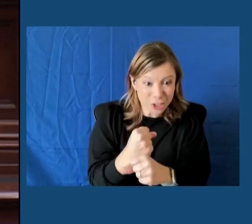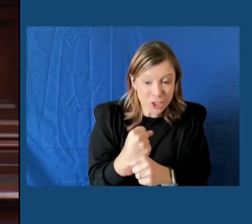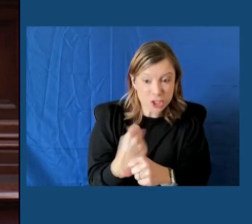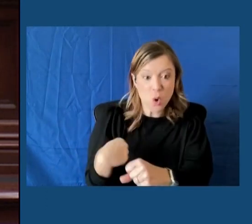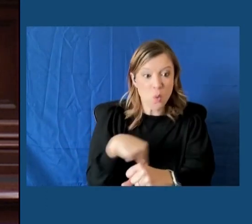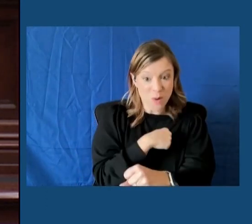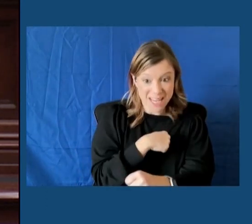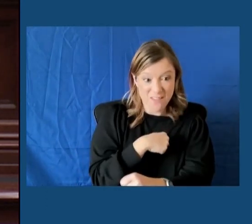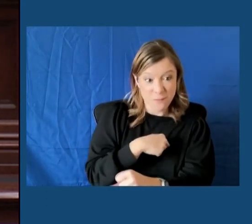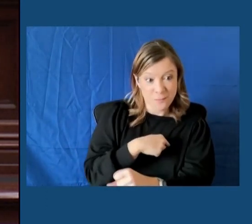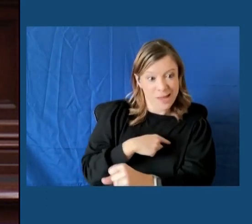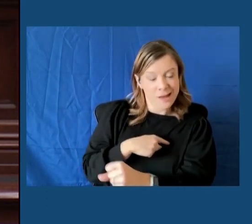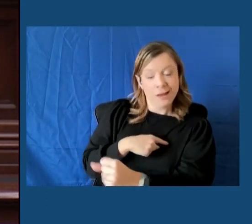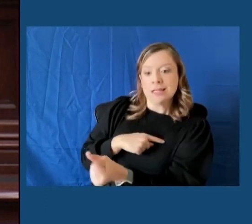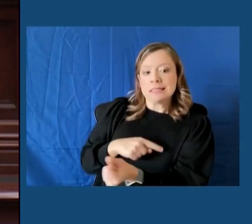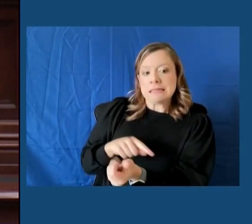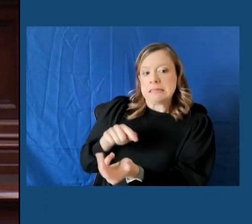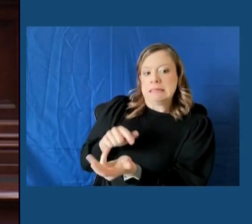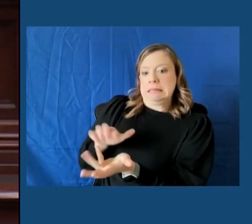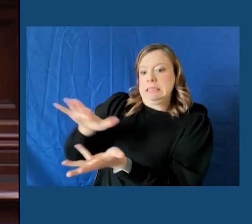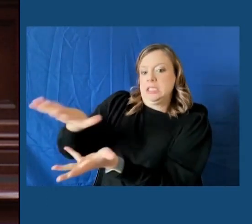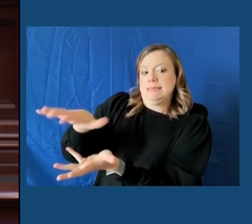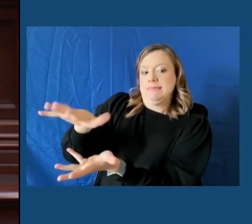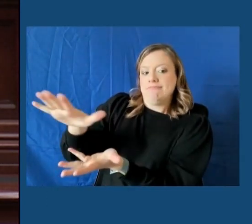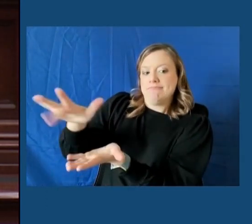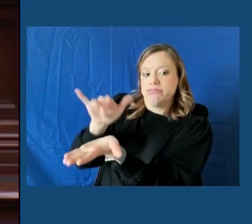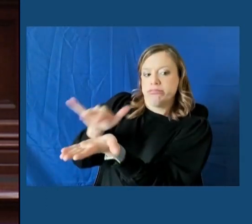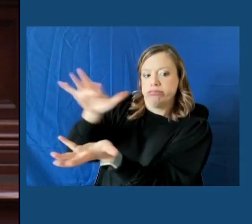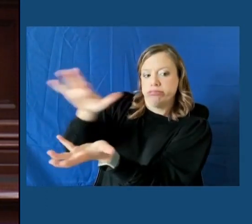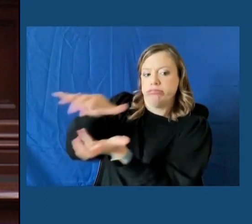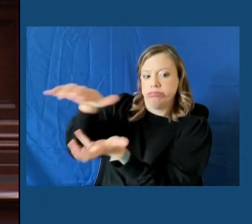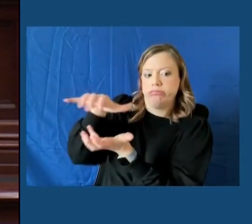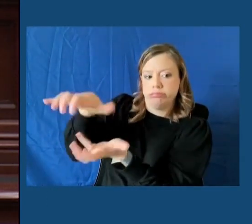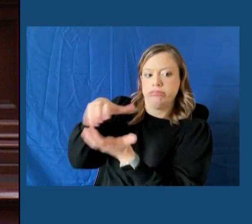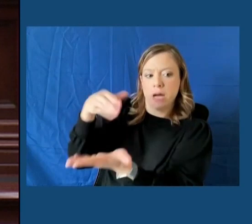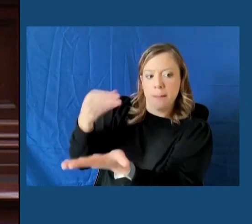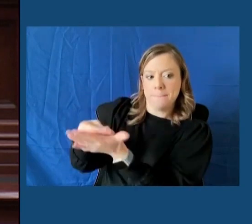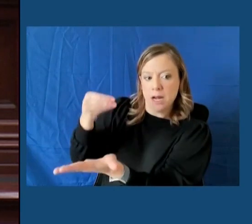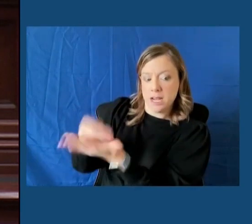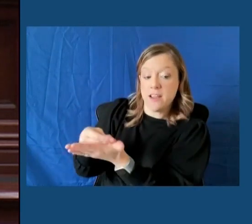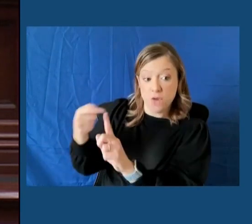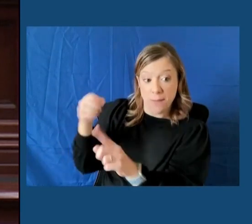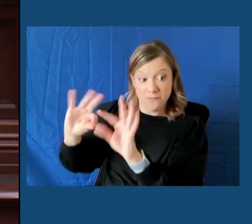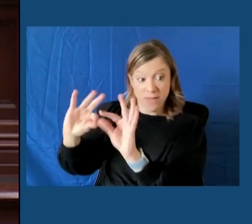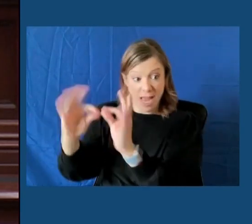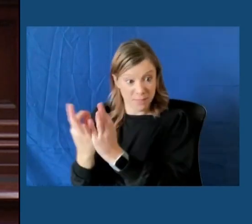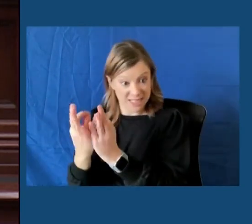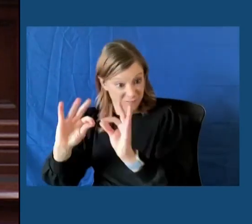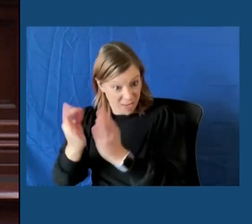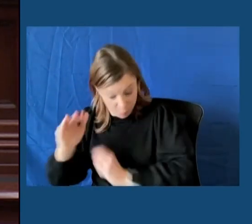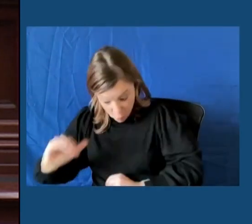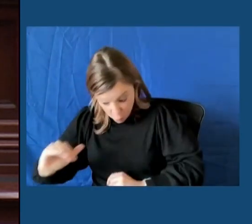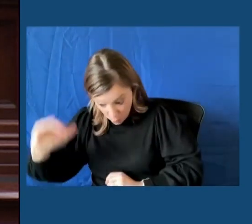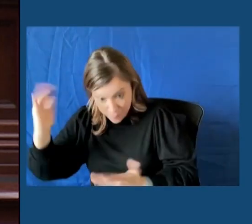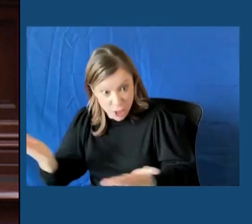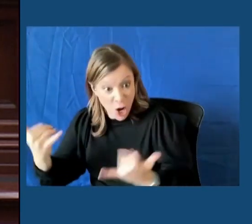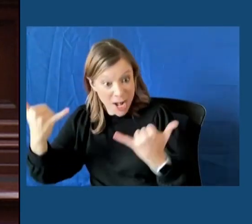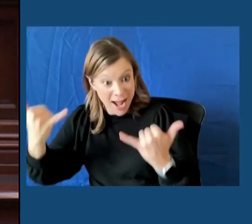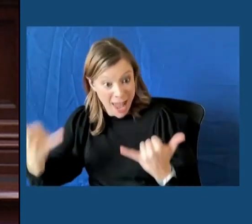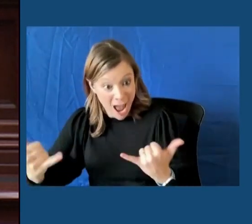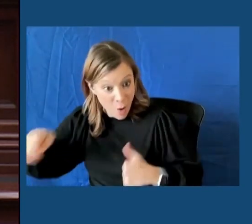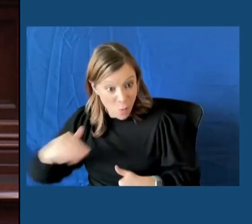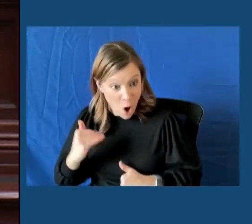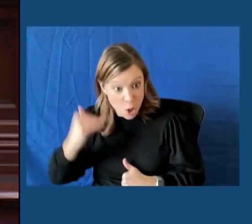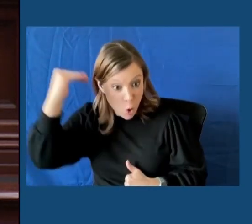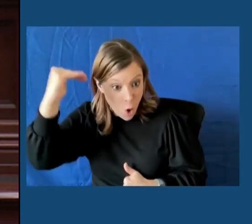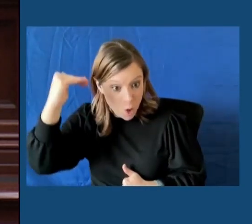no longer can raise their children in the same communities where they were born. And this decline shows no sign of